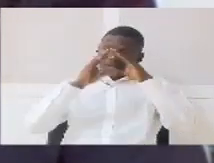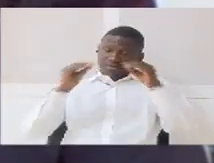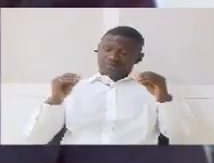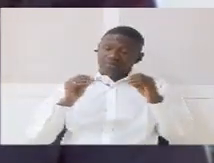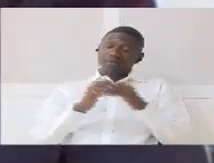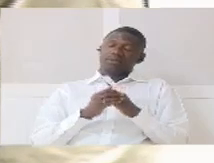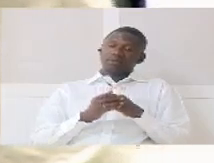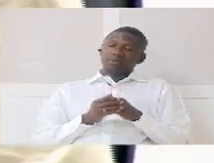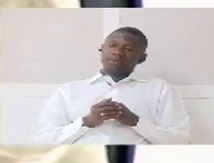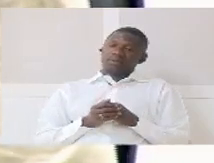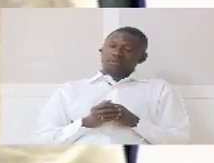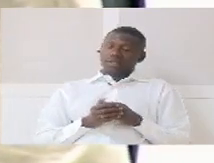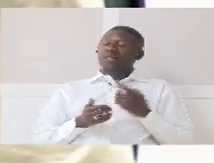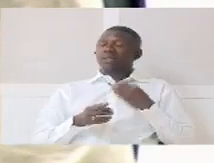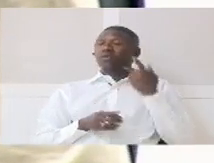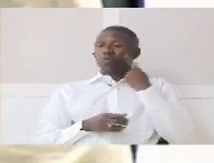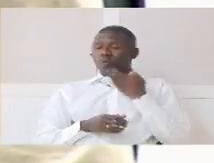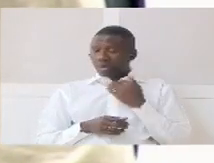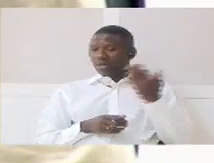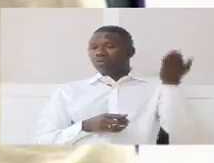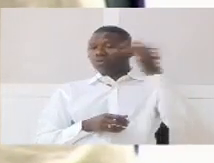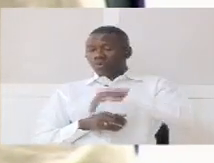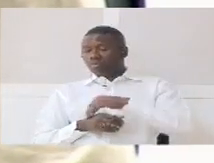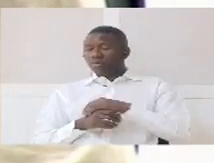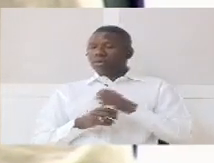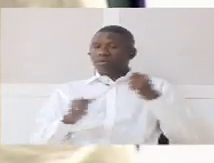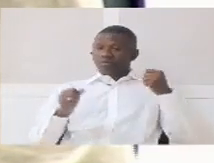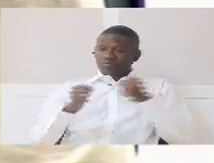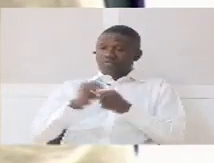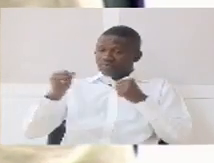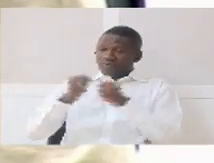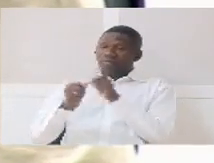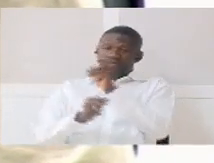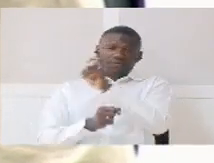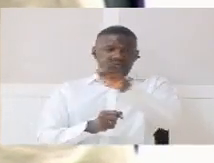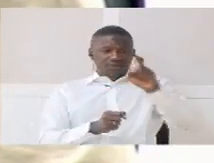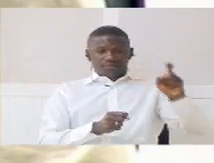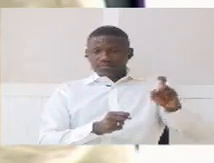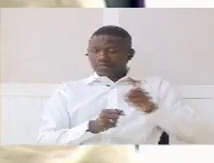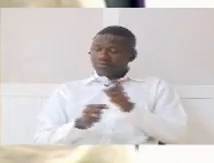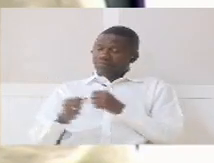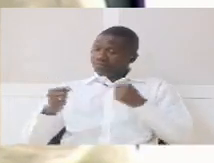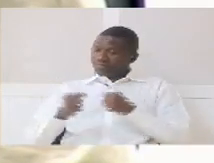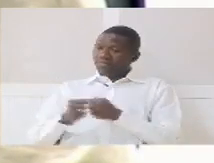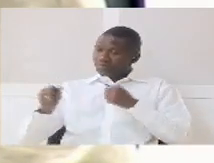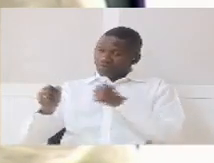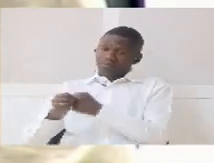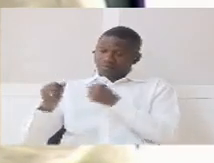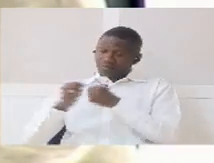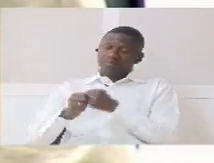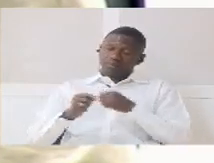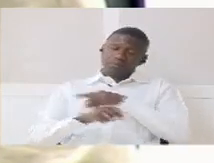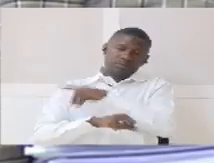What will can I spray? Will be spray? And that is when they will come and spray the whole place. Yes. Sorry. But you told